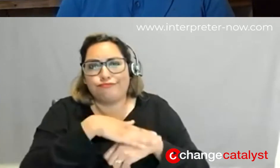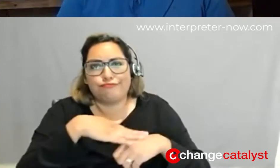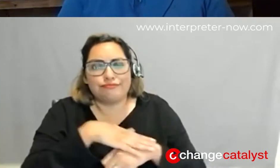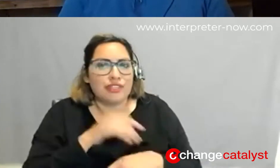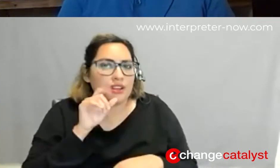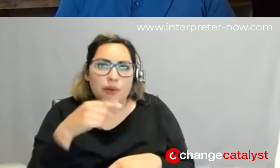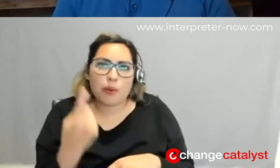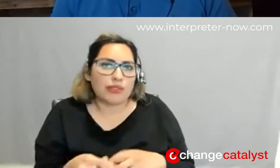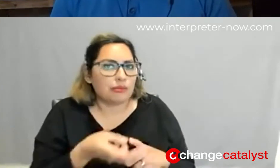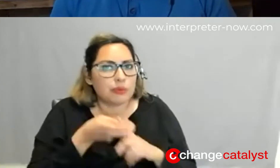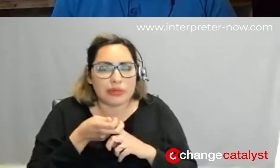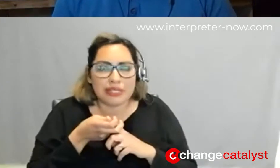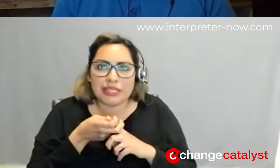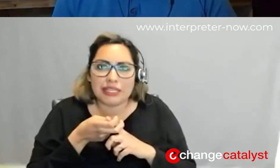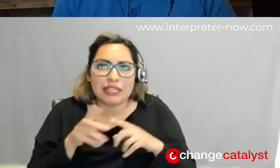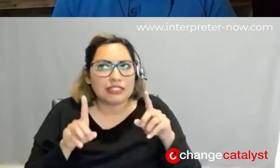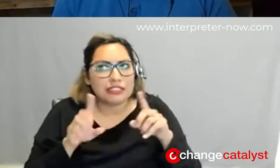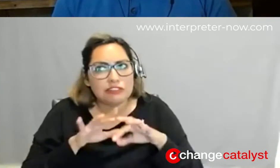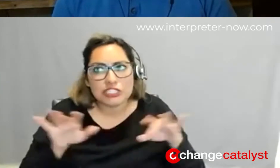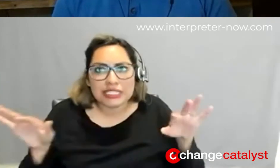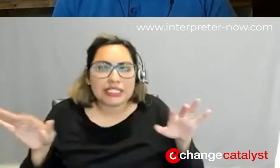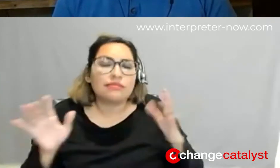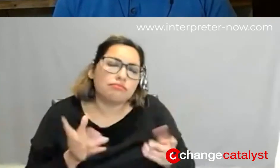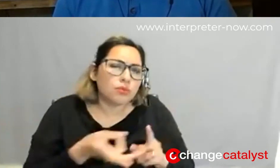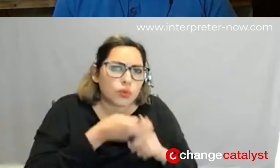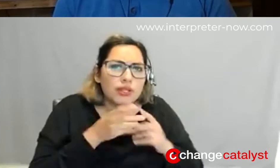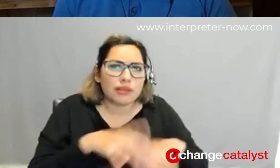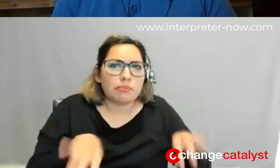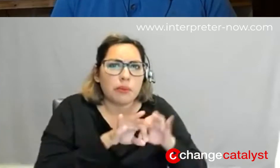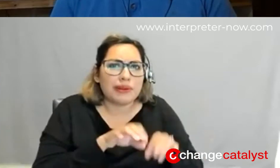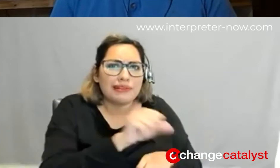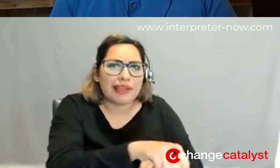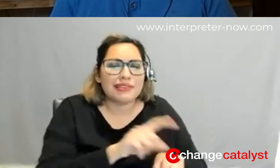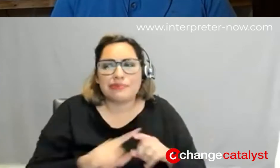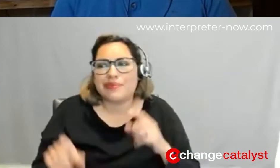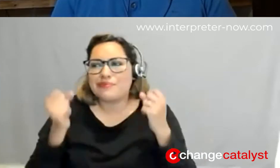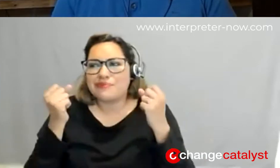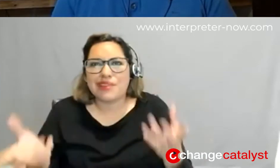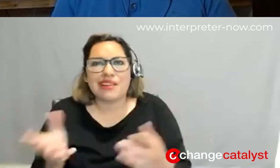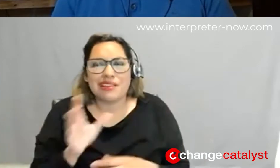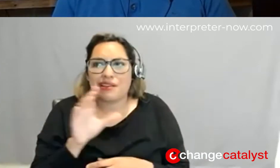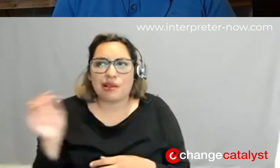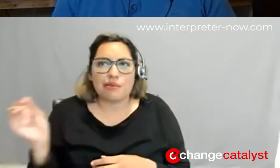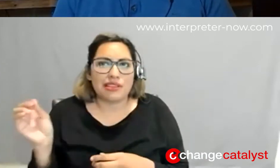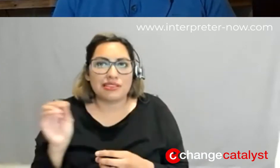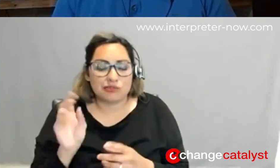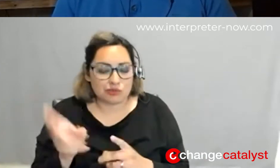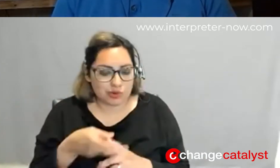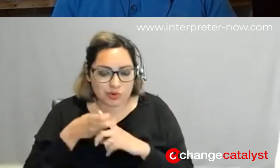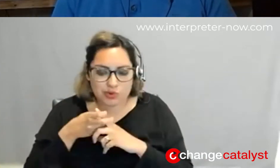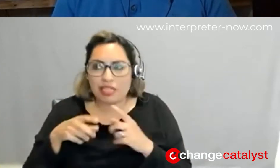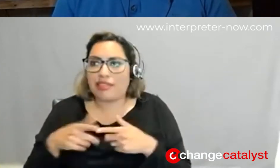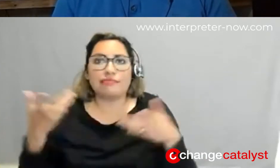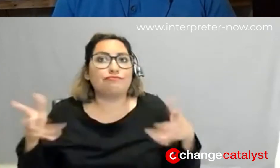recruiting. While recruiting is important, many companies start there, end there, and we really want to make sure that we're